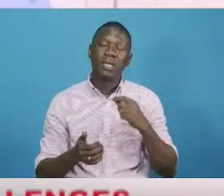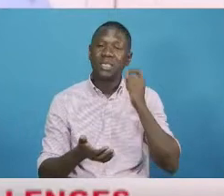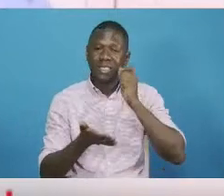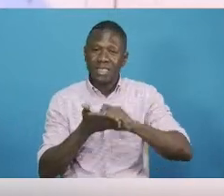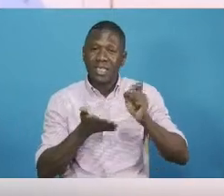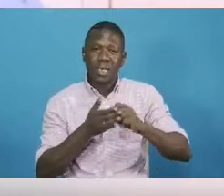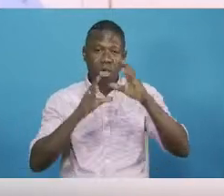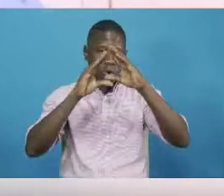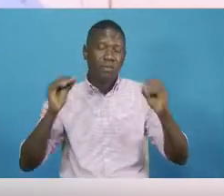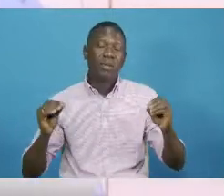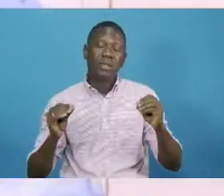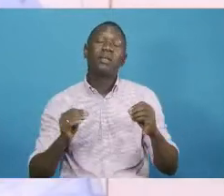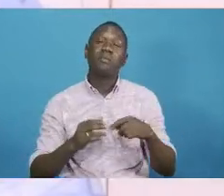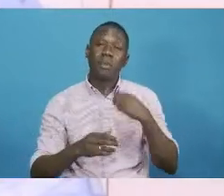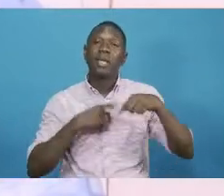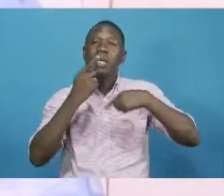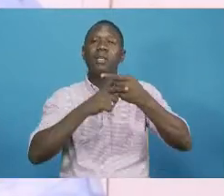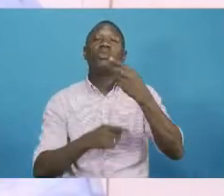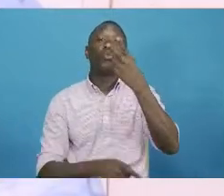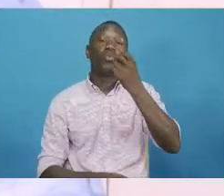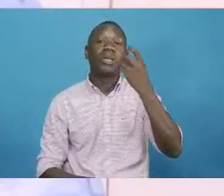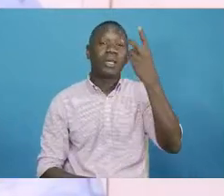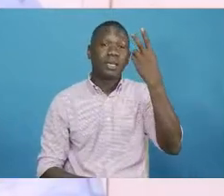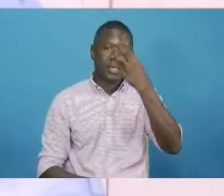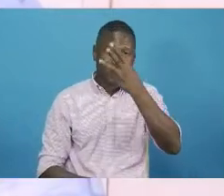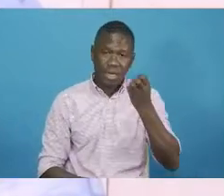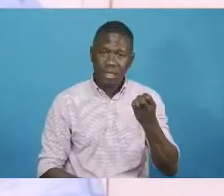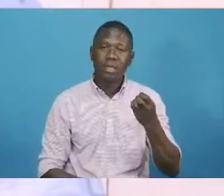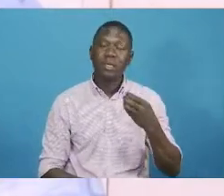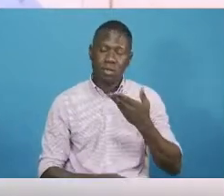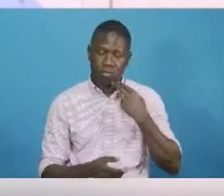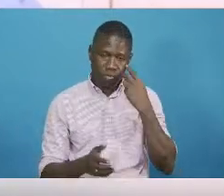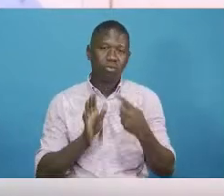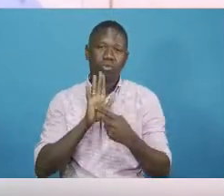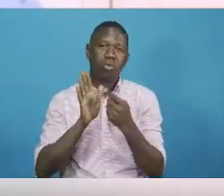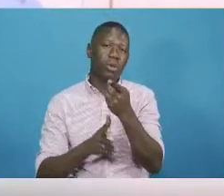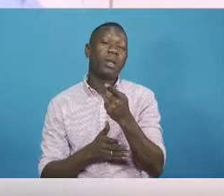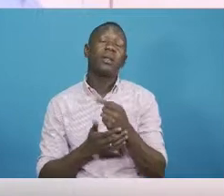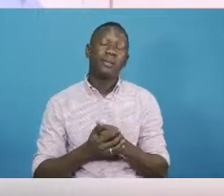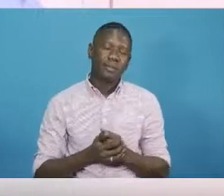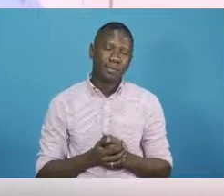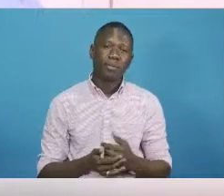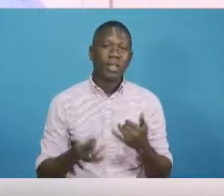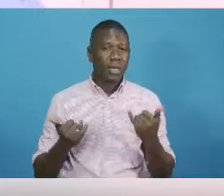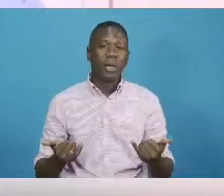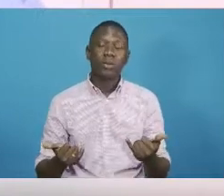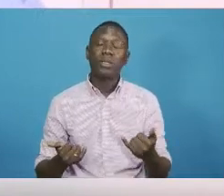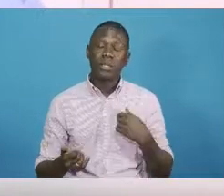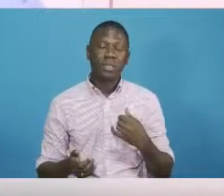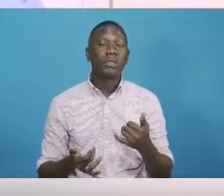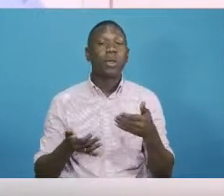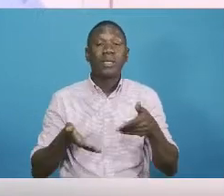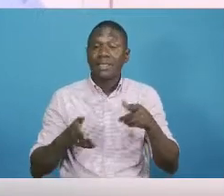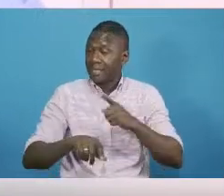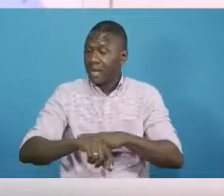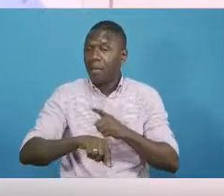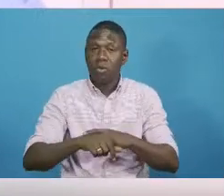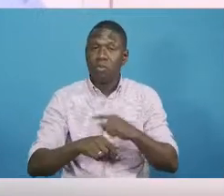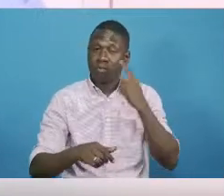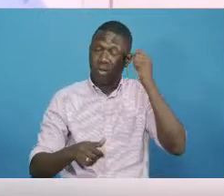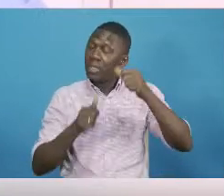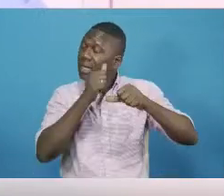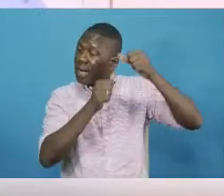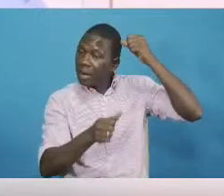of renewable energy by 2030. Indeed, this is a moment of reflection.